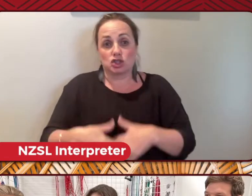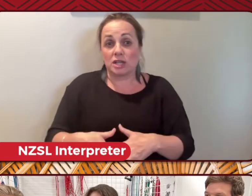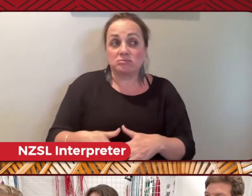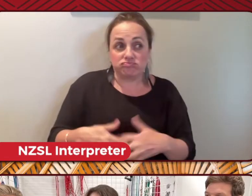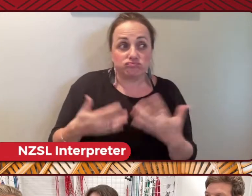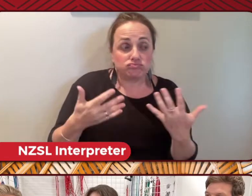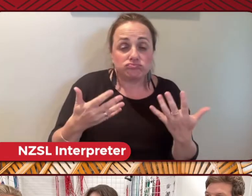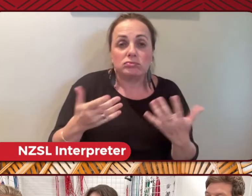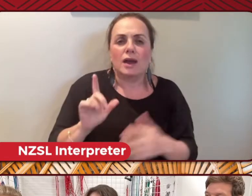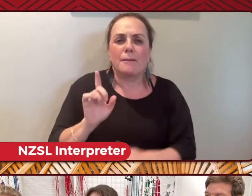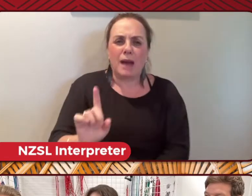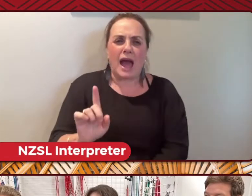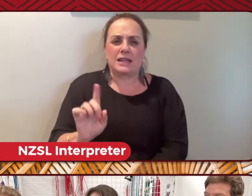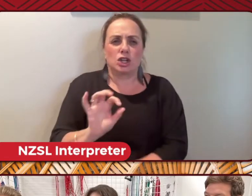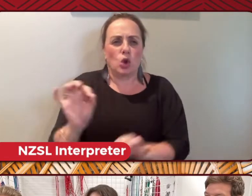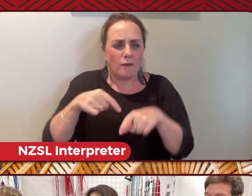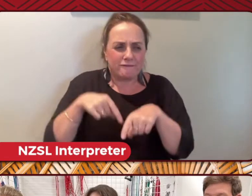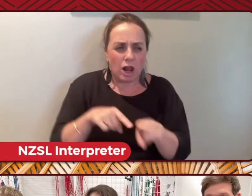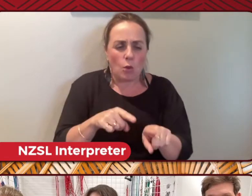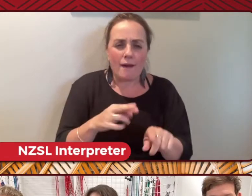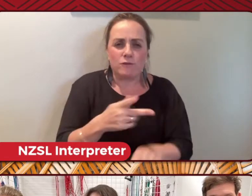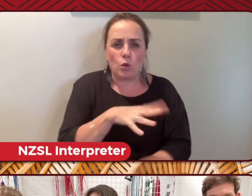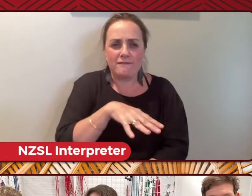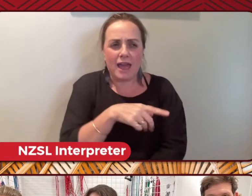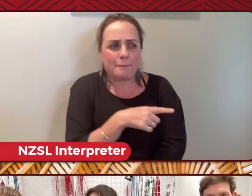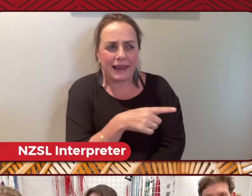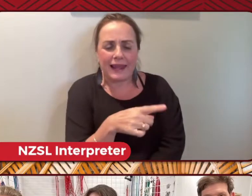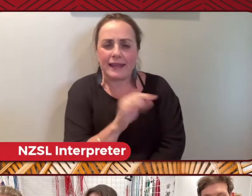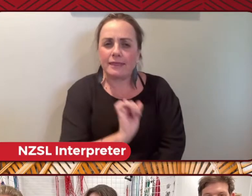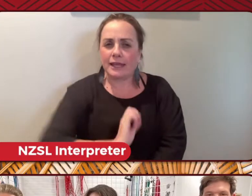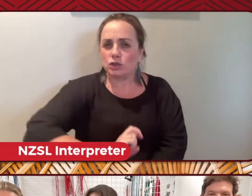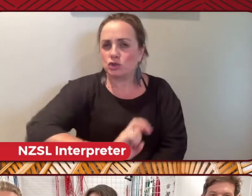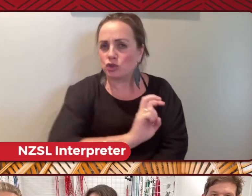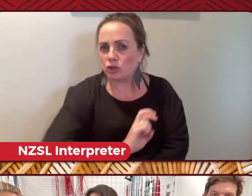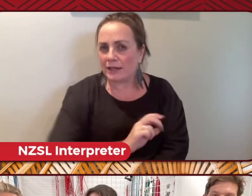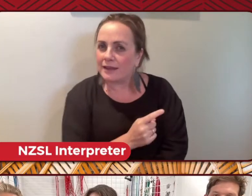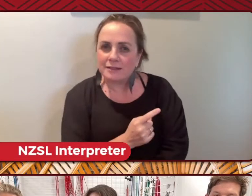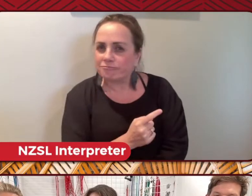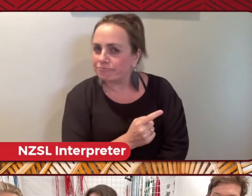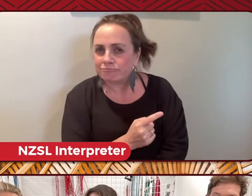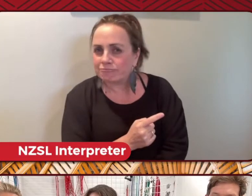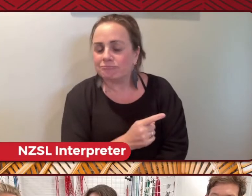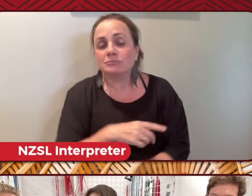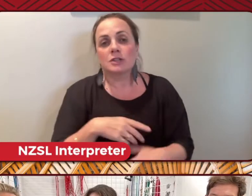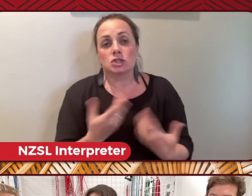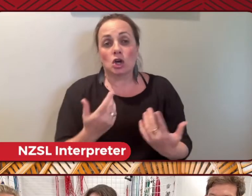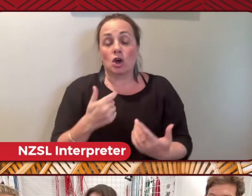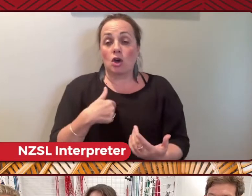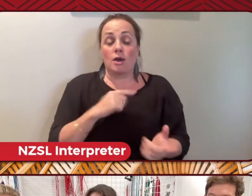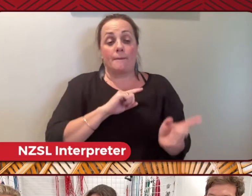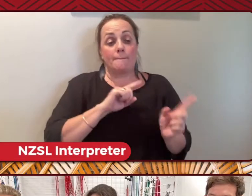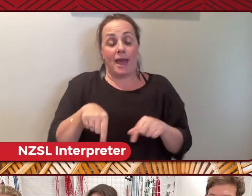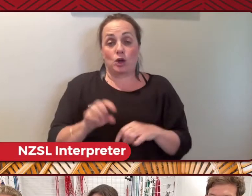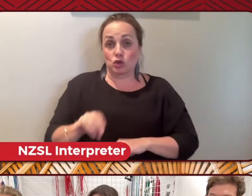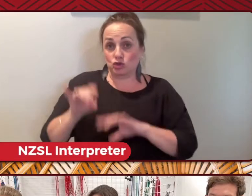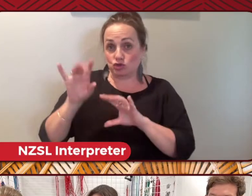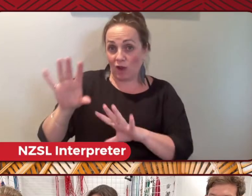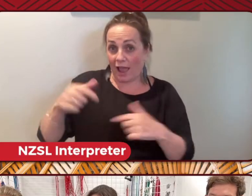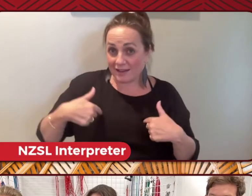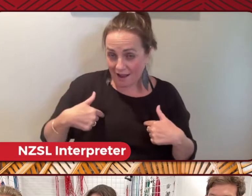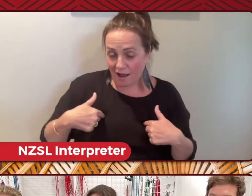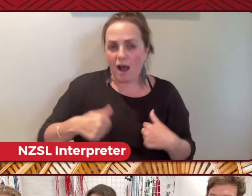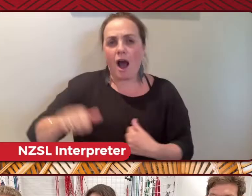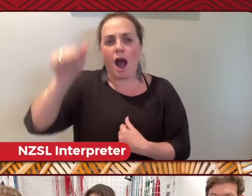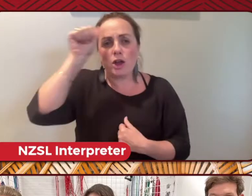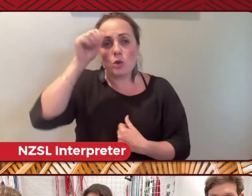was no sort of follow-up for them and their journey. And so it wasn't until I came back to Australia and I knew that we